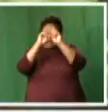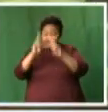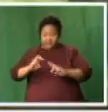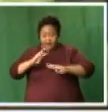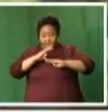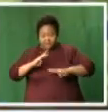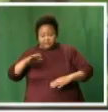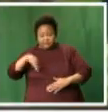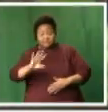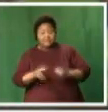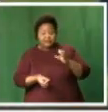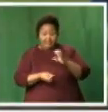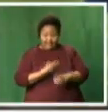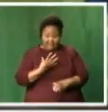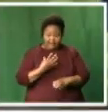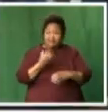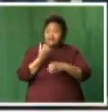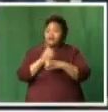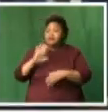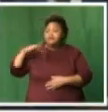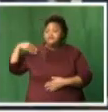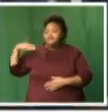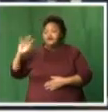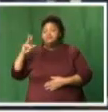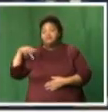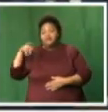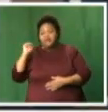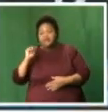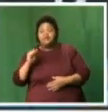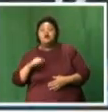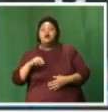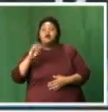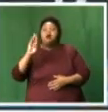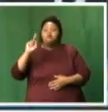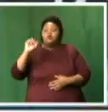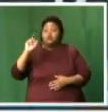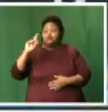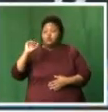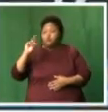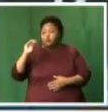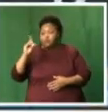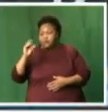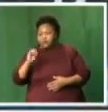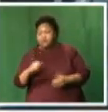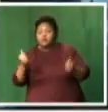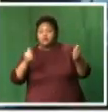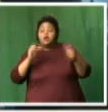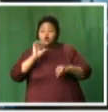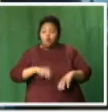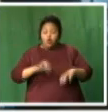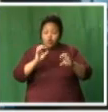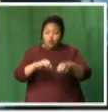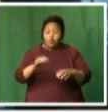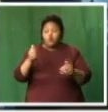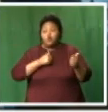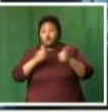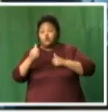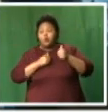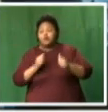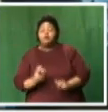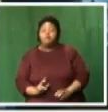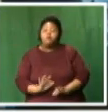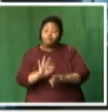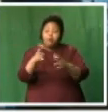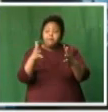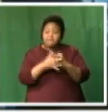abaholi bemave lafaka ekhathi live laseKenya, laseBurundi, laseCongo nelaseRwanda abahlanganele eveni laseNairobi